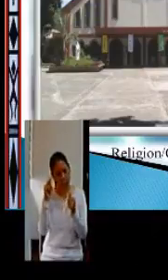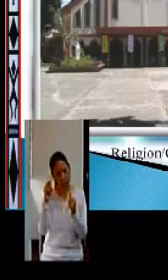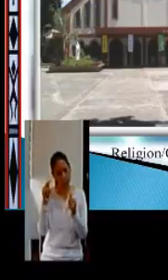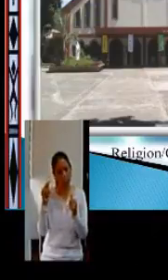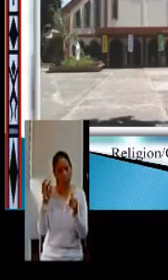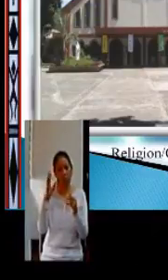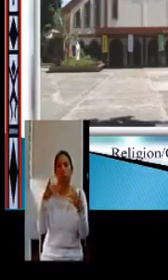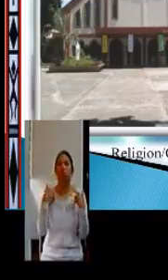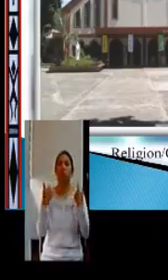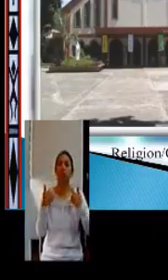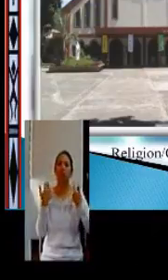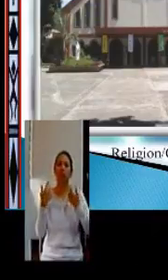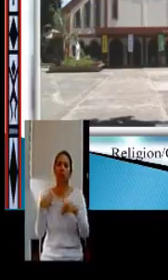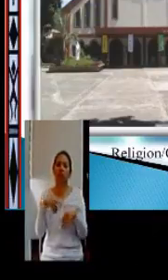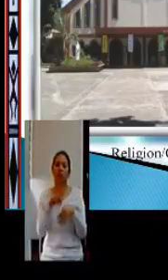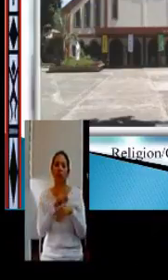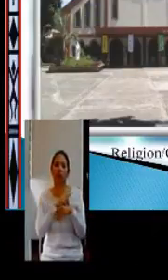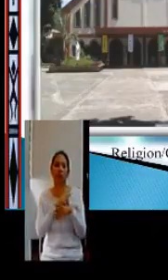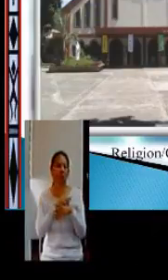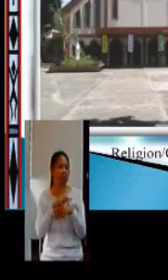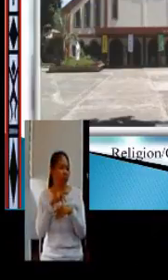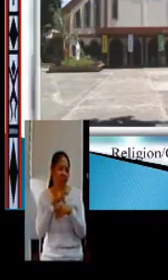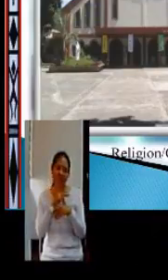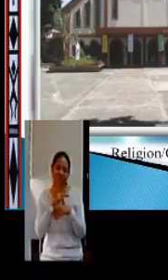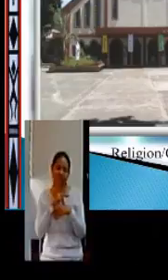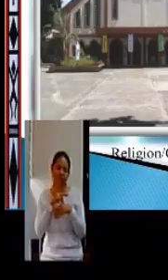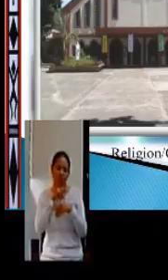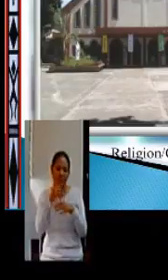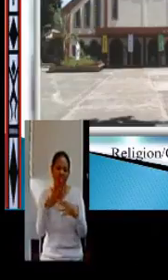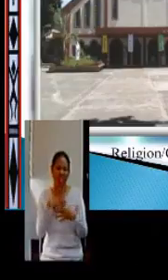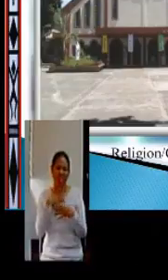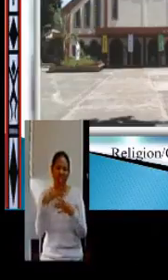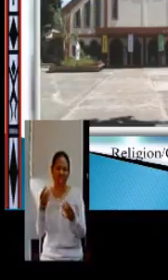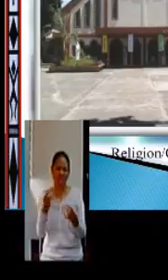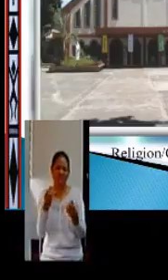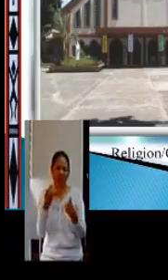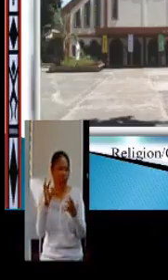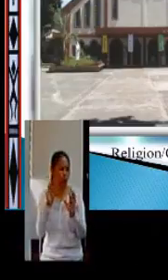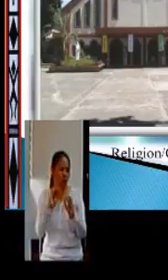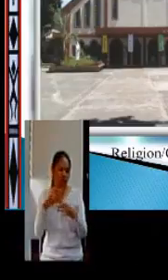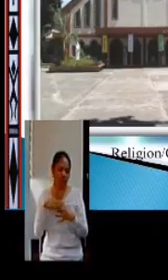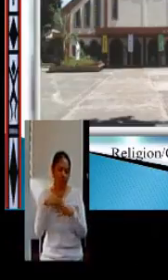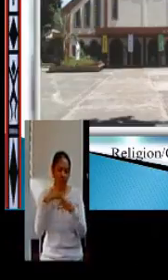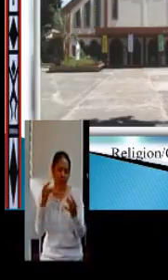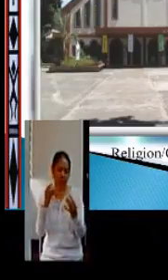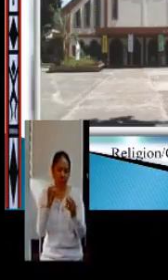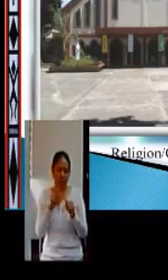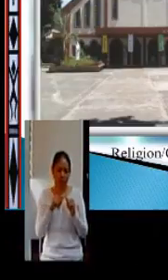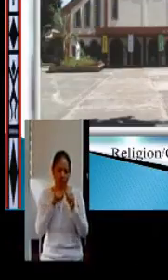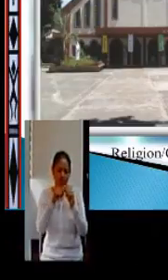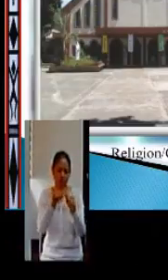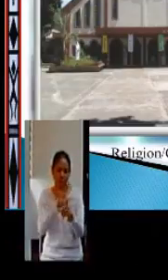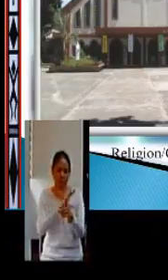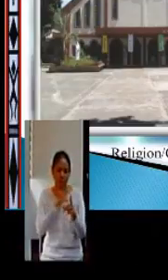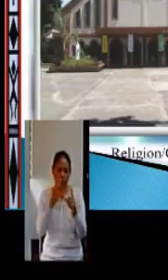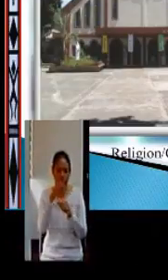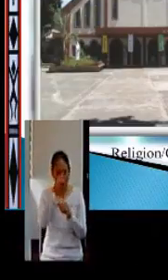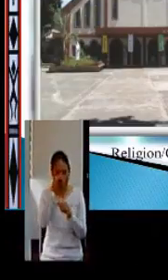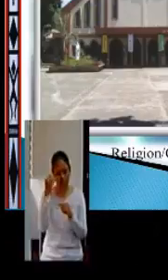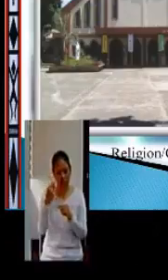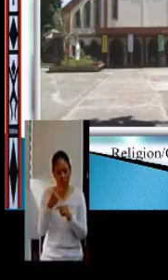mga kabataan namin to continue this because they think that these are now obsolete, yung mga cultural values